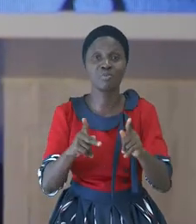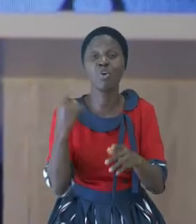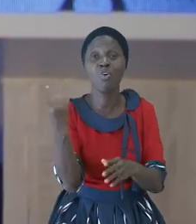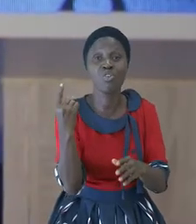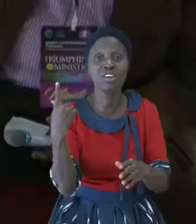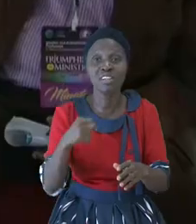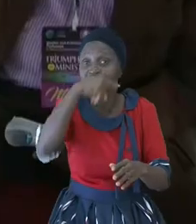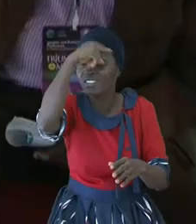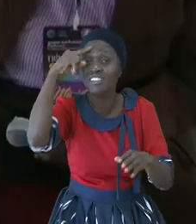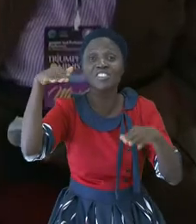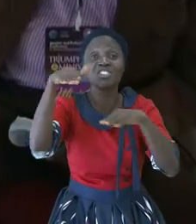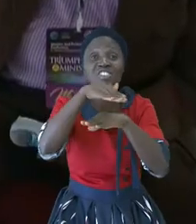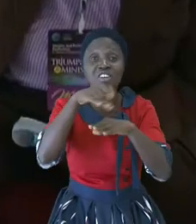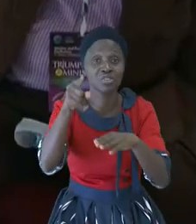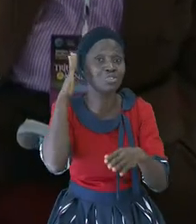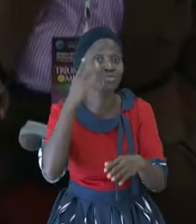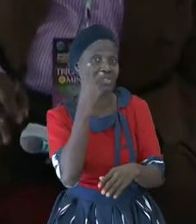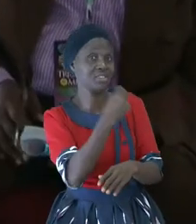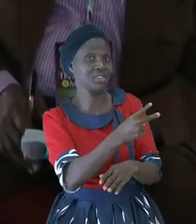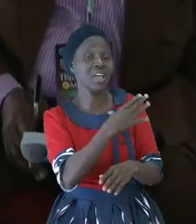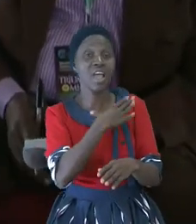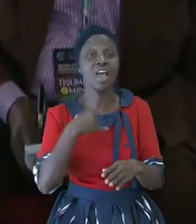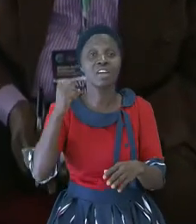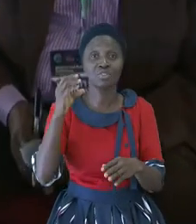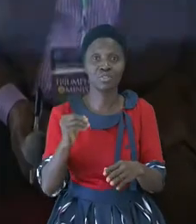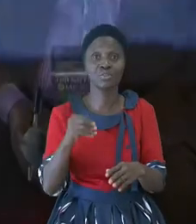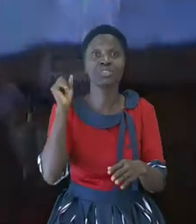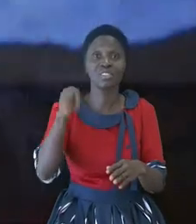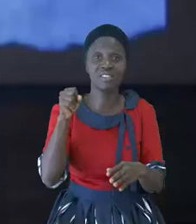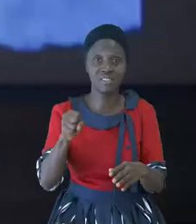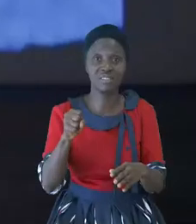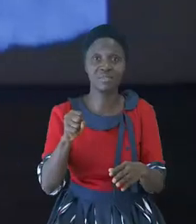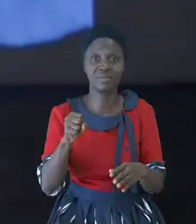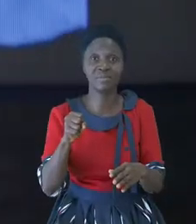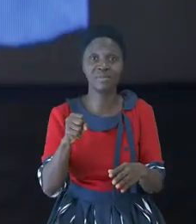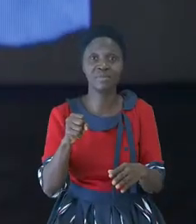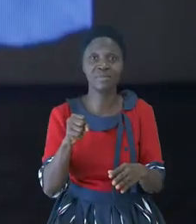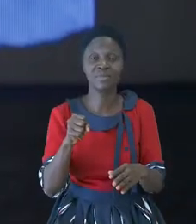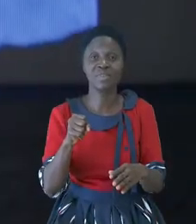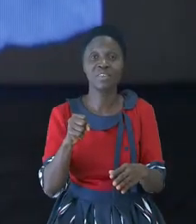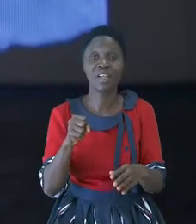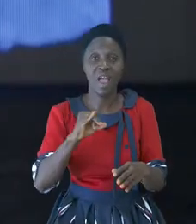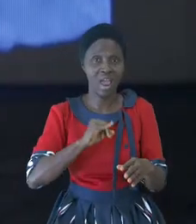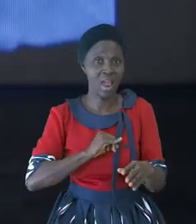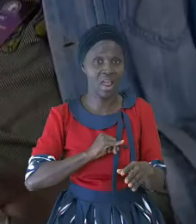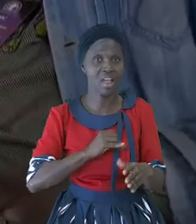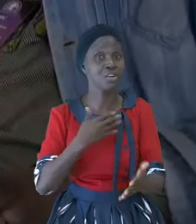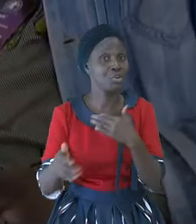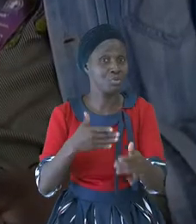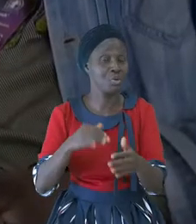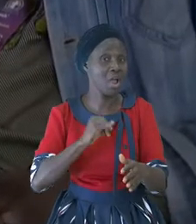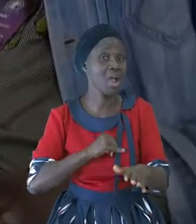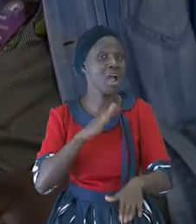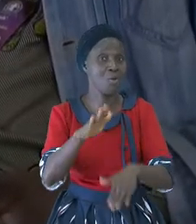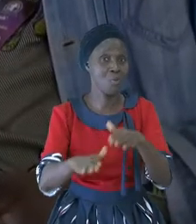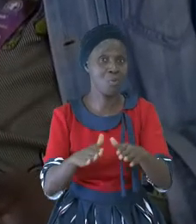will see. And so, yea, though I walk through, I'll walk through.